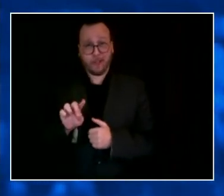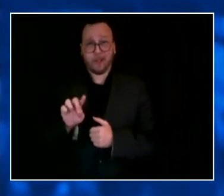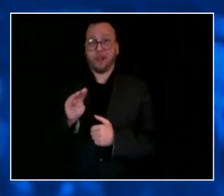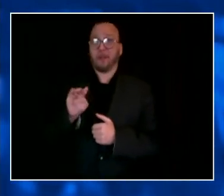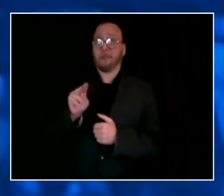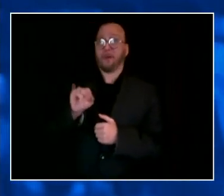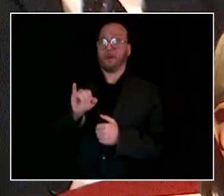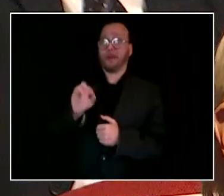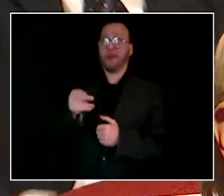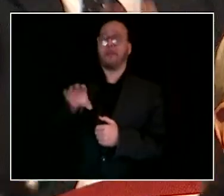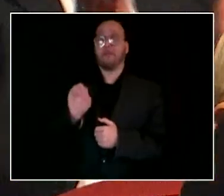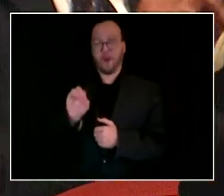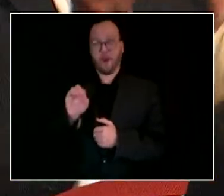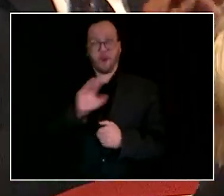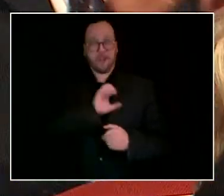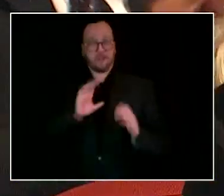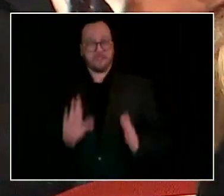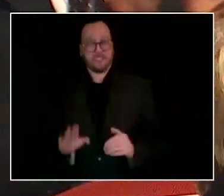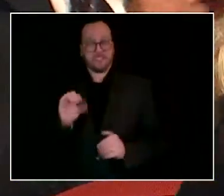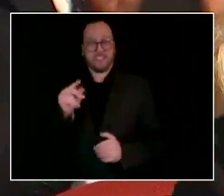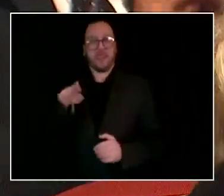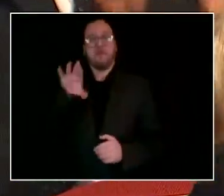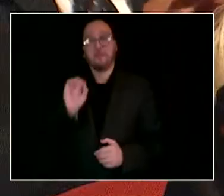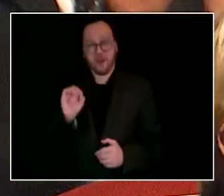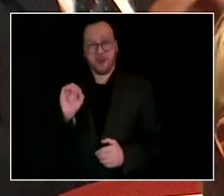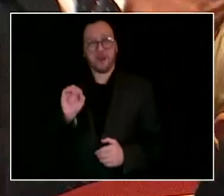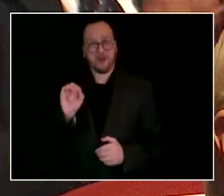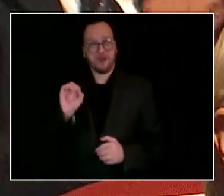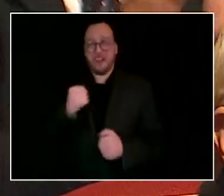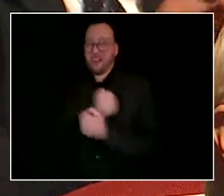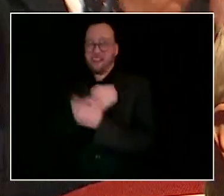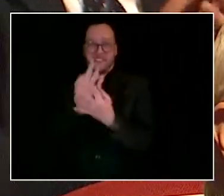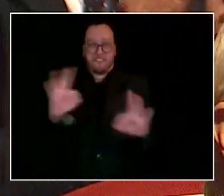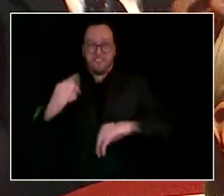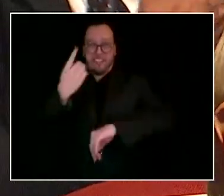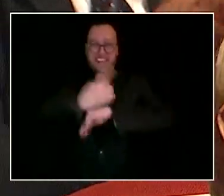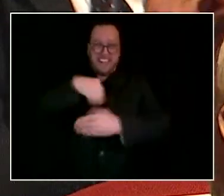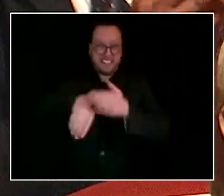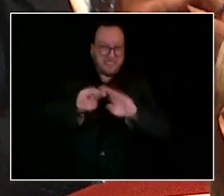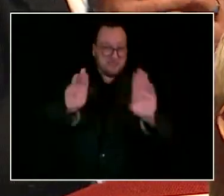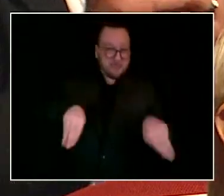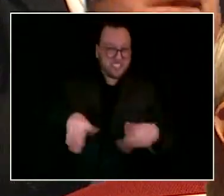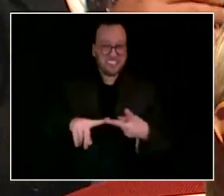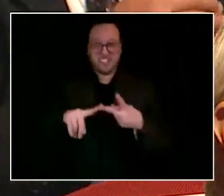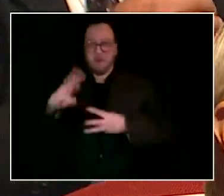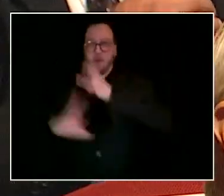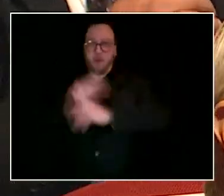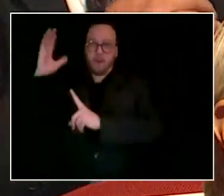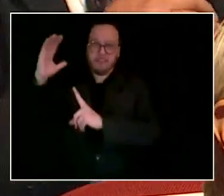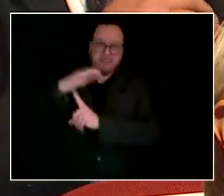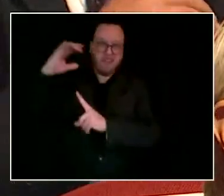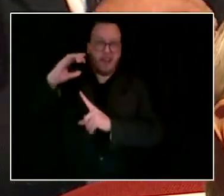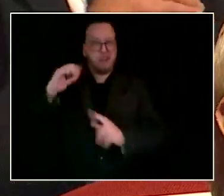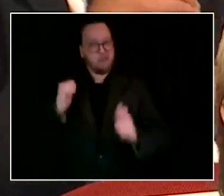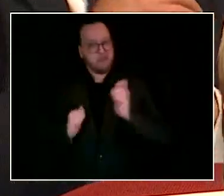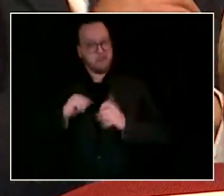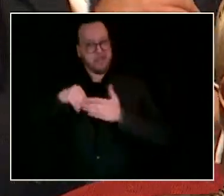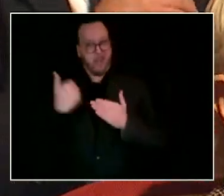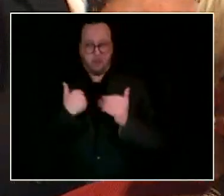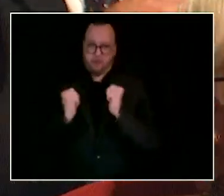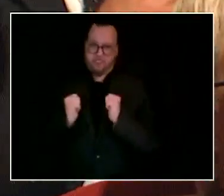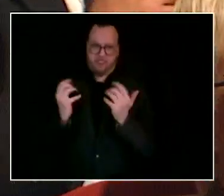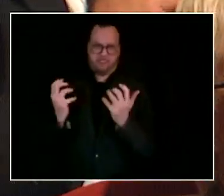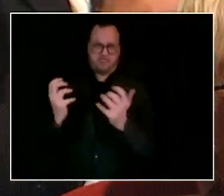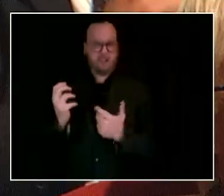Commissioner Cumbo. From free days at our museum to world-class performances at our theaters, our cultural institutions